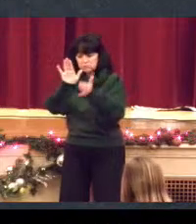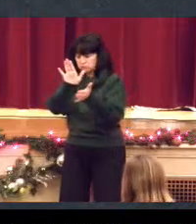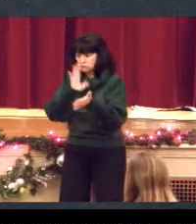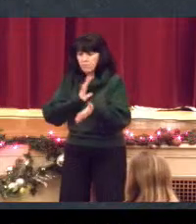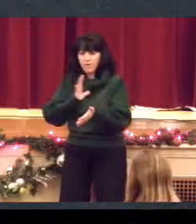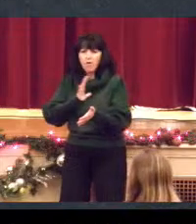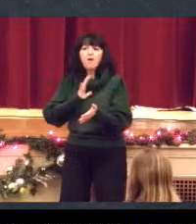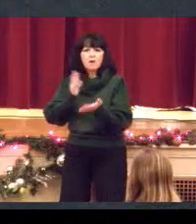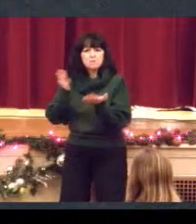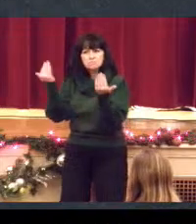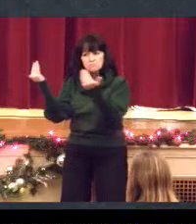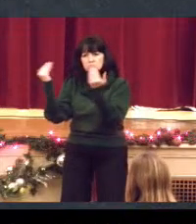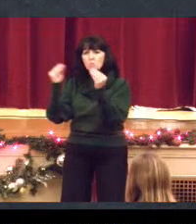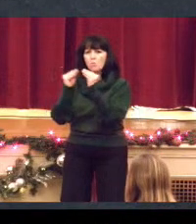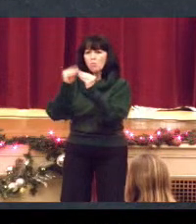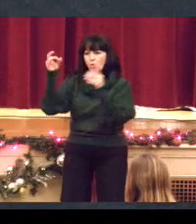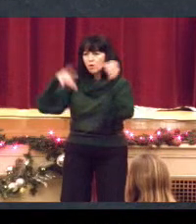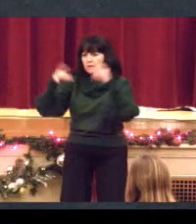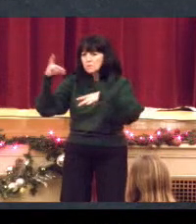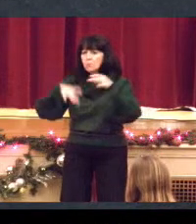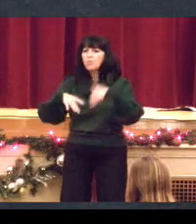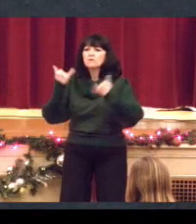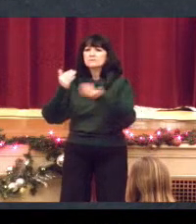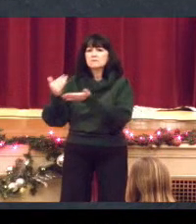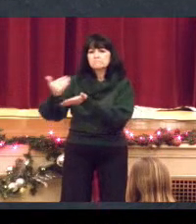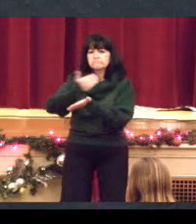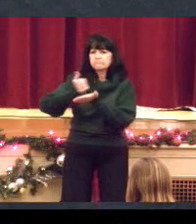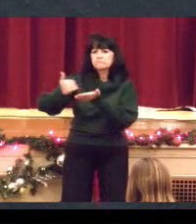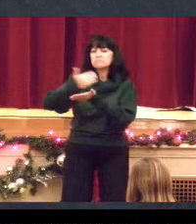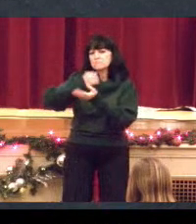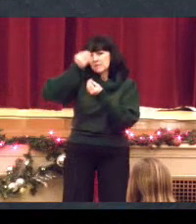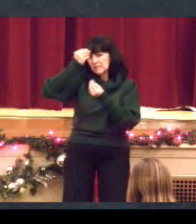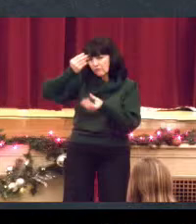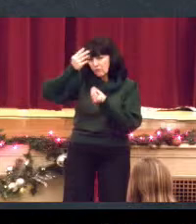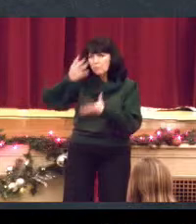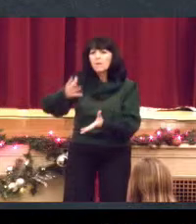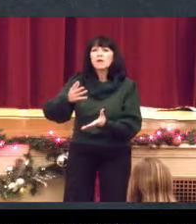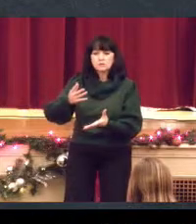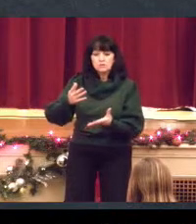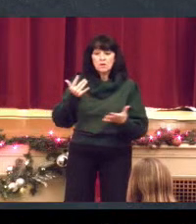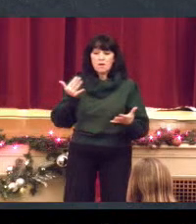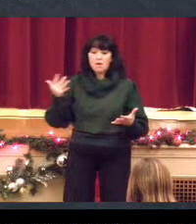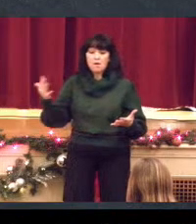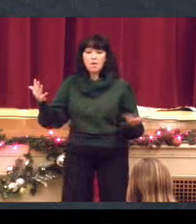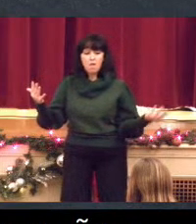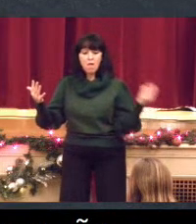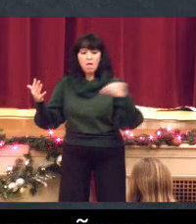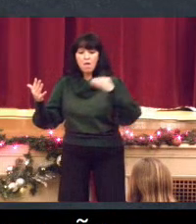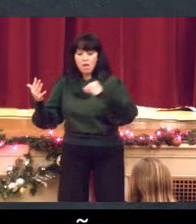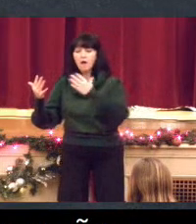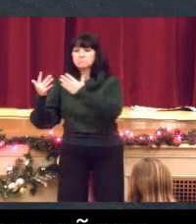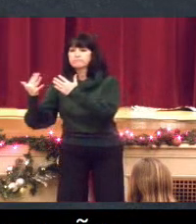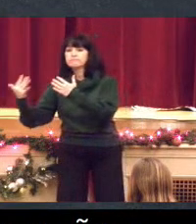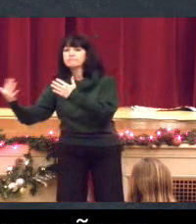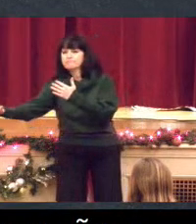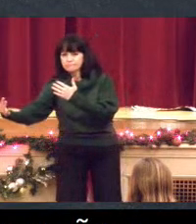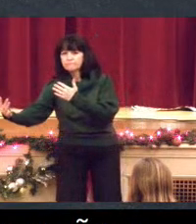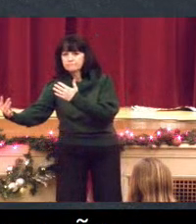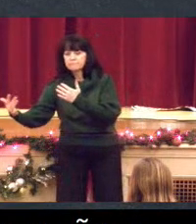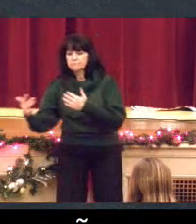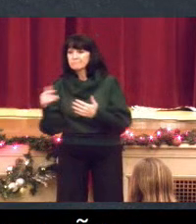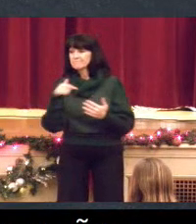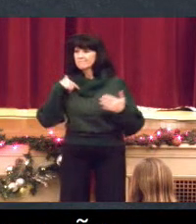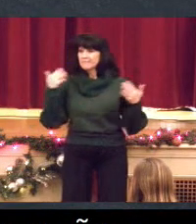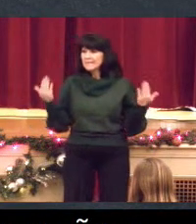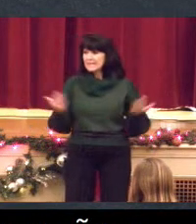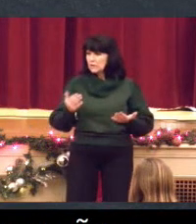today here, and then tomorrow we are at Bancroft. Again, given the opportunity to not only hear about the plan, hear about the